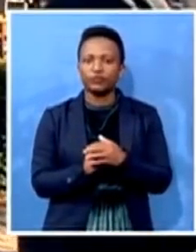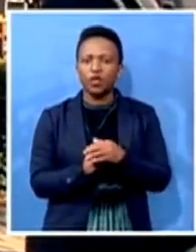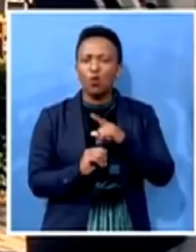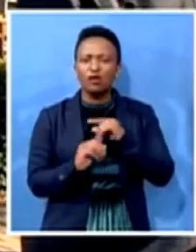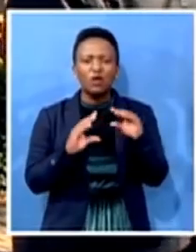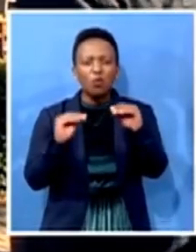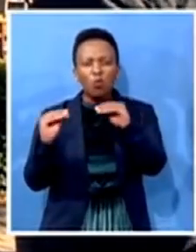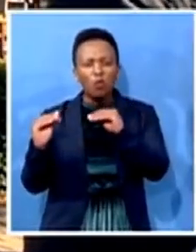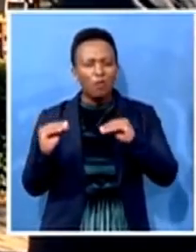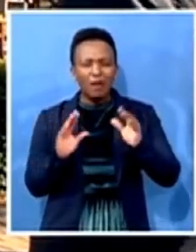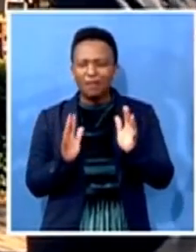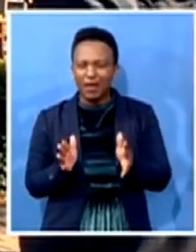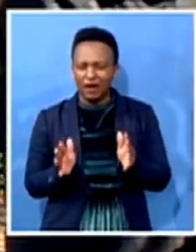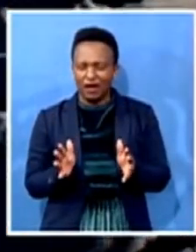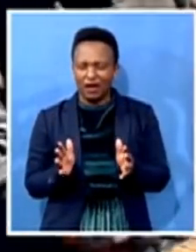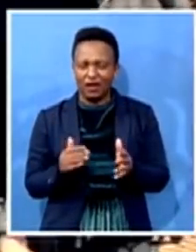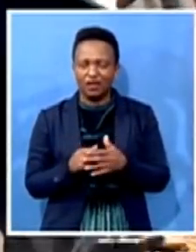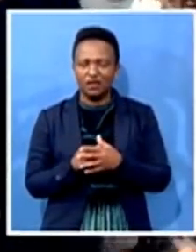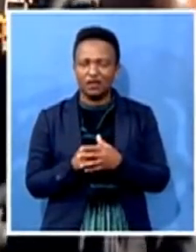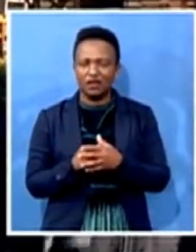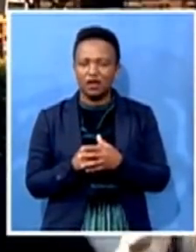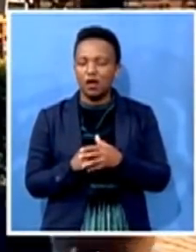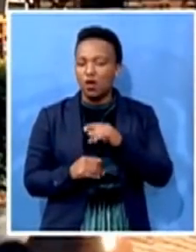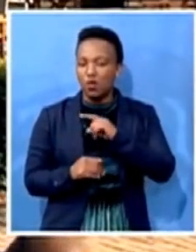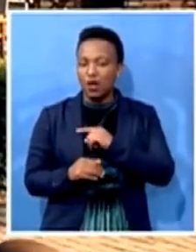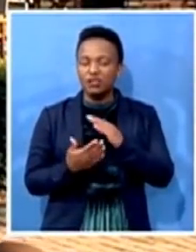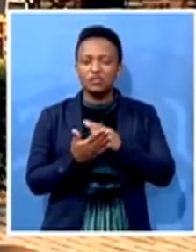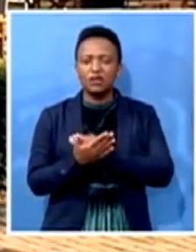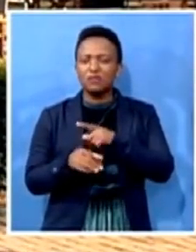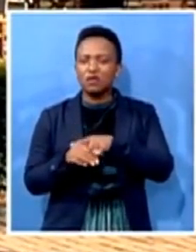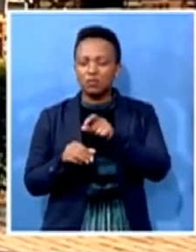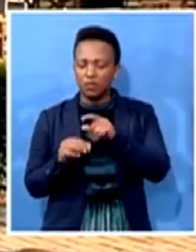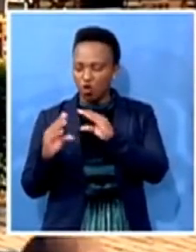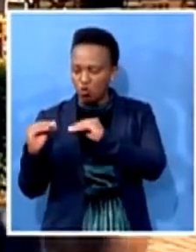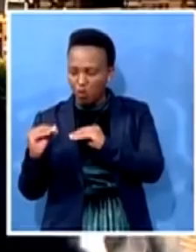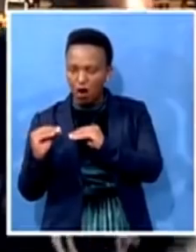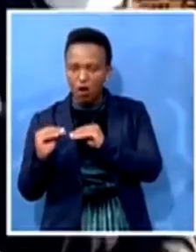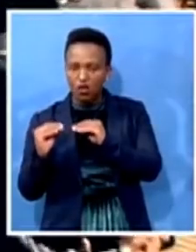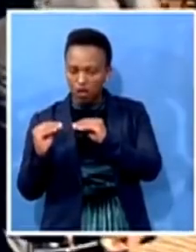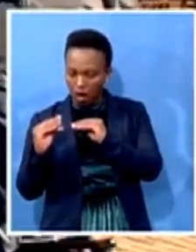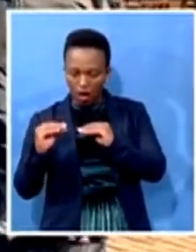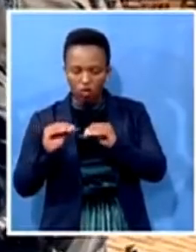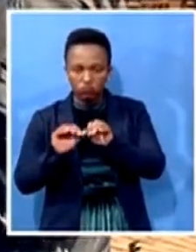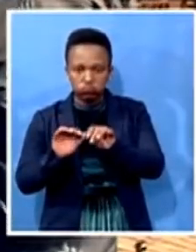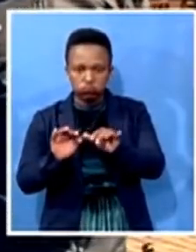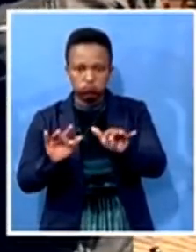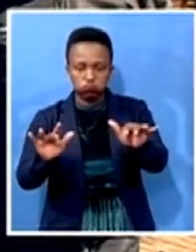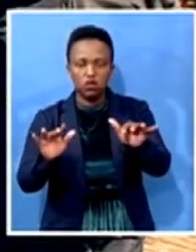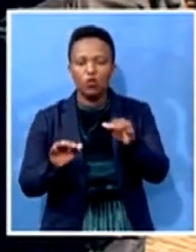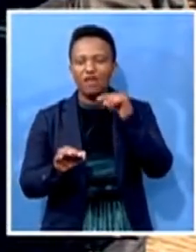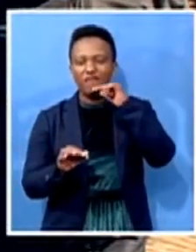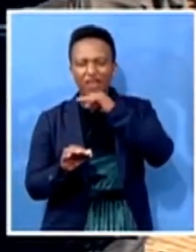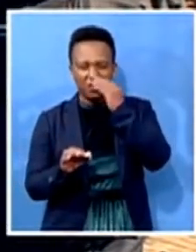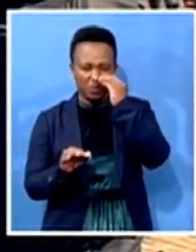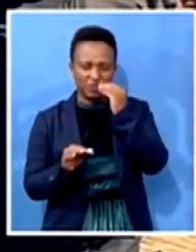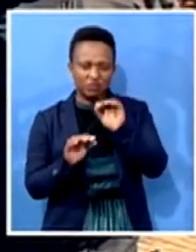And sometimes people do spread fake reports and fake news, and that's the reason that some of the times